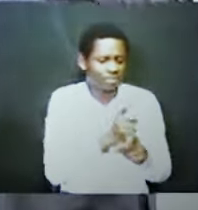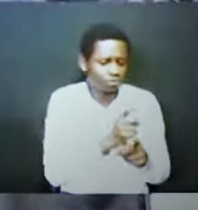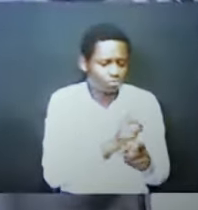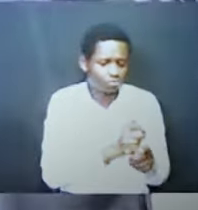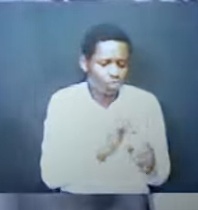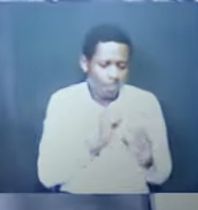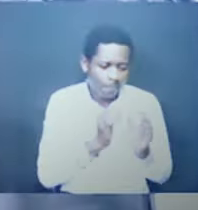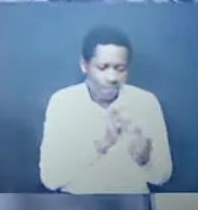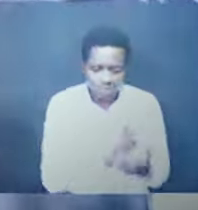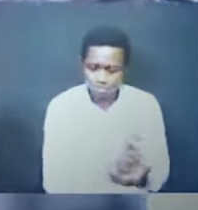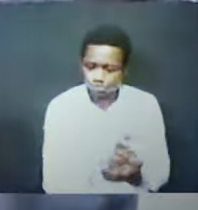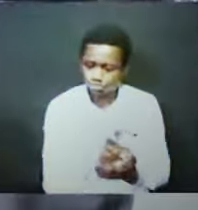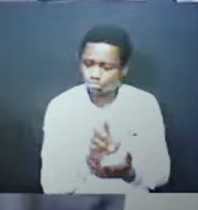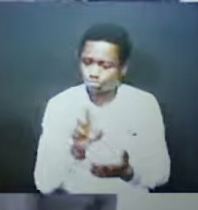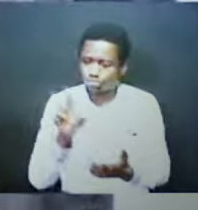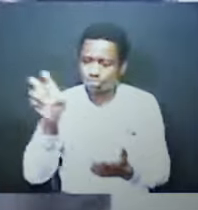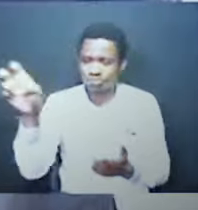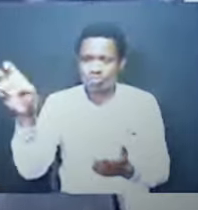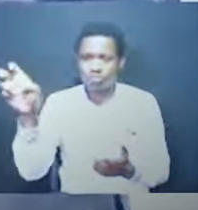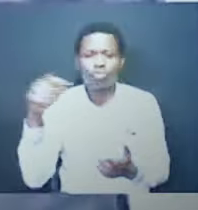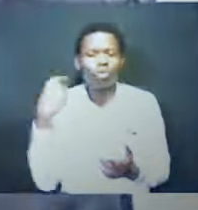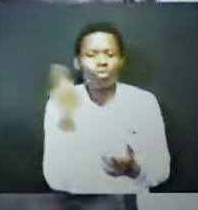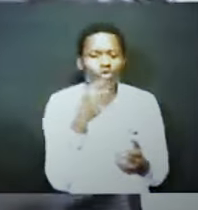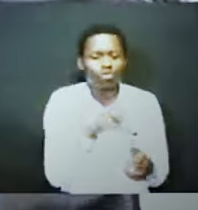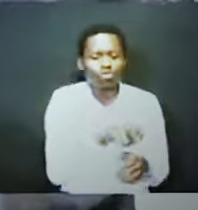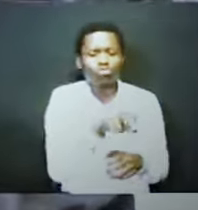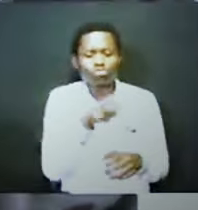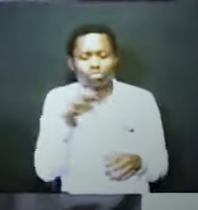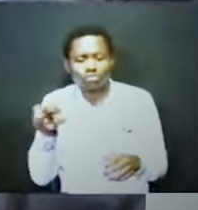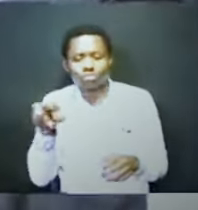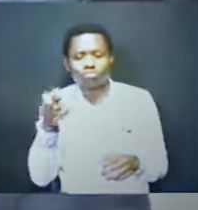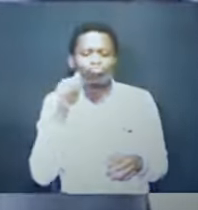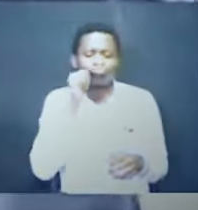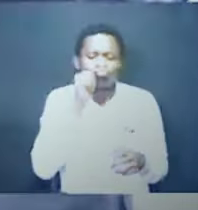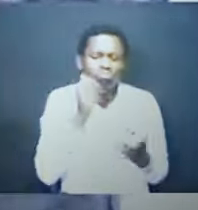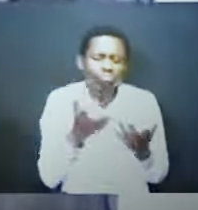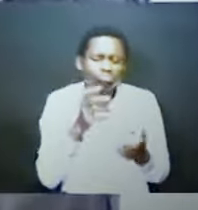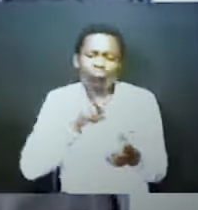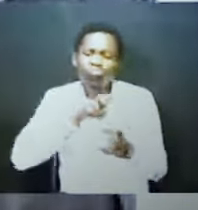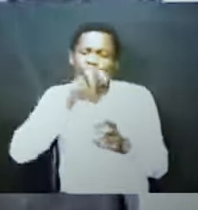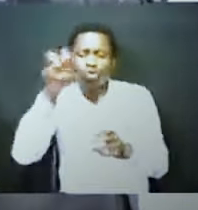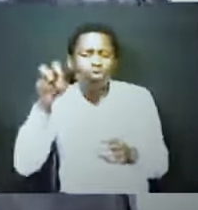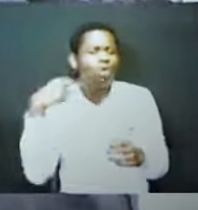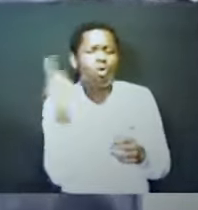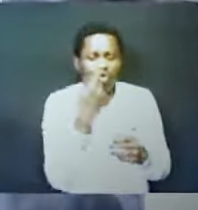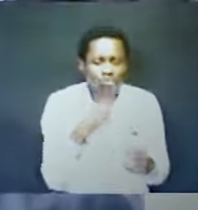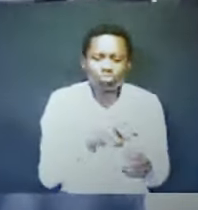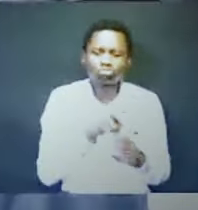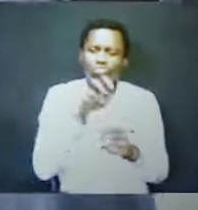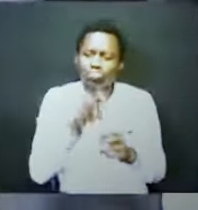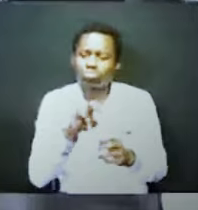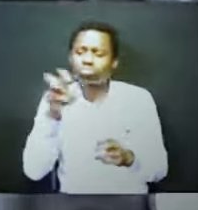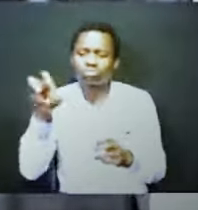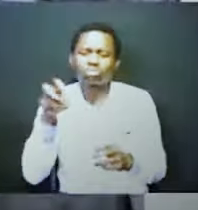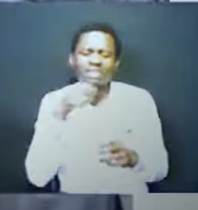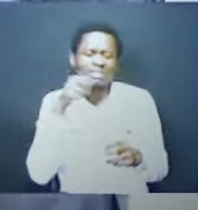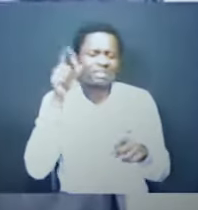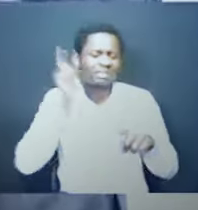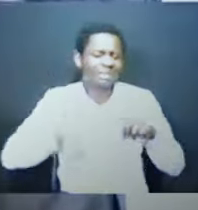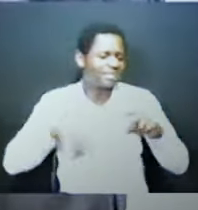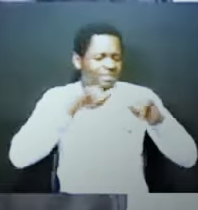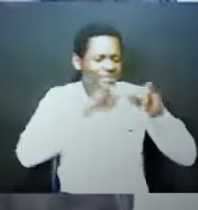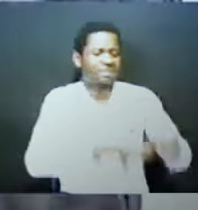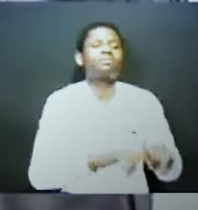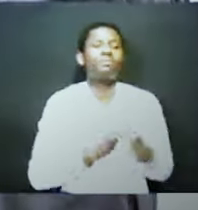transient. We are always on the move. We are always on the move. Ladies and